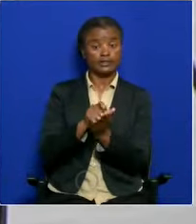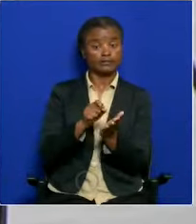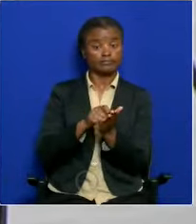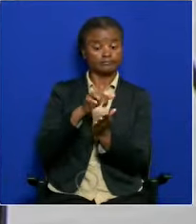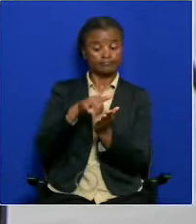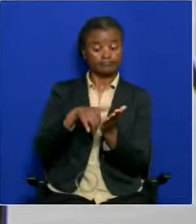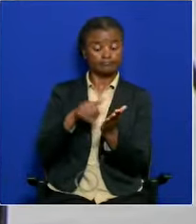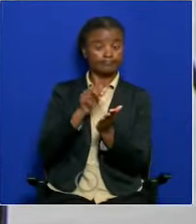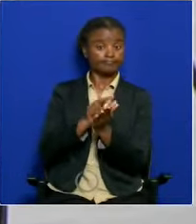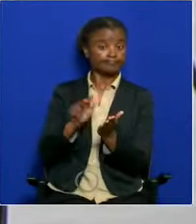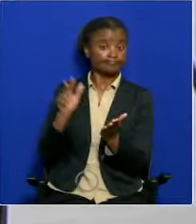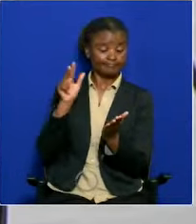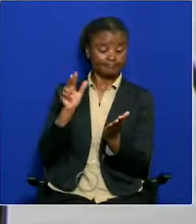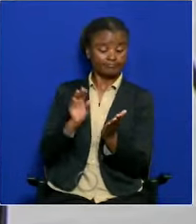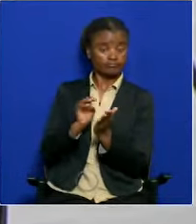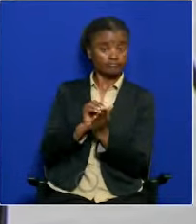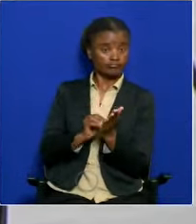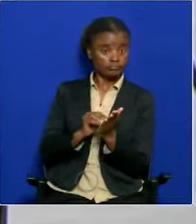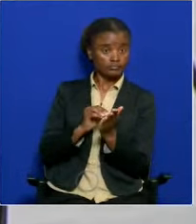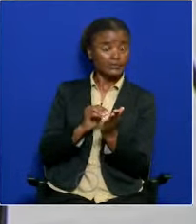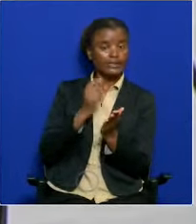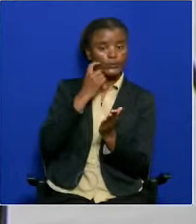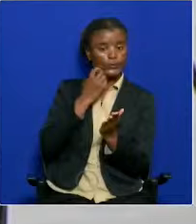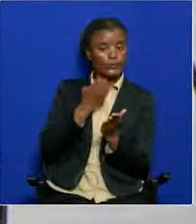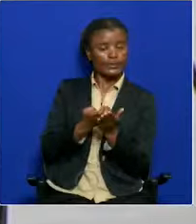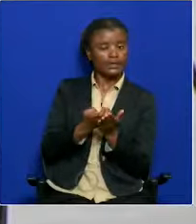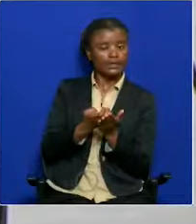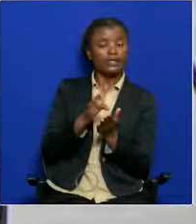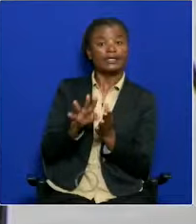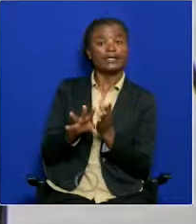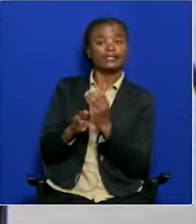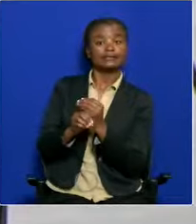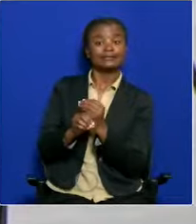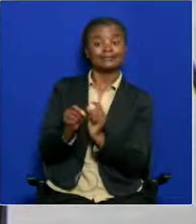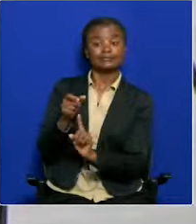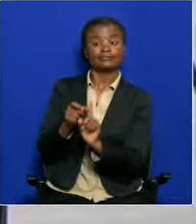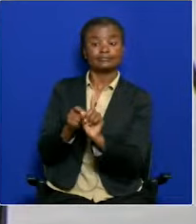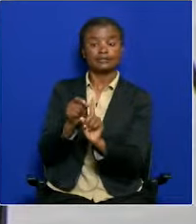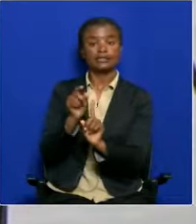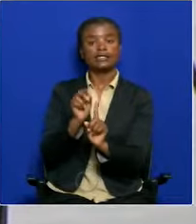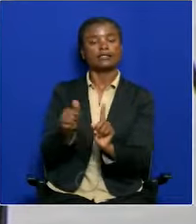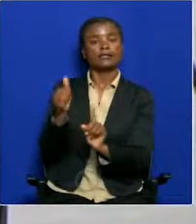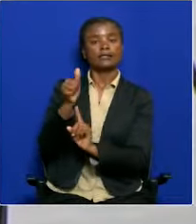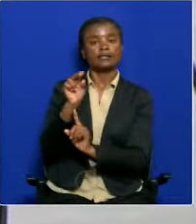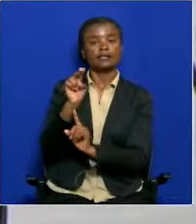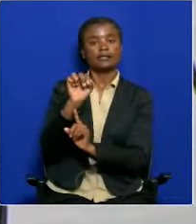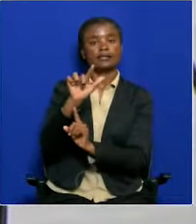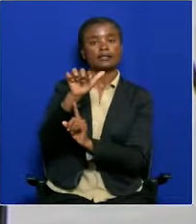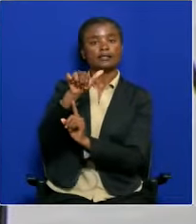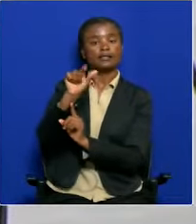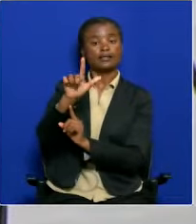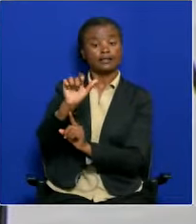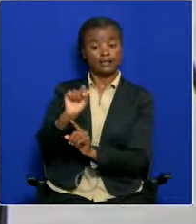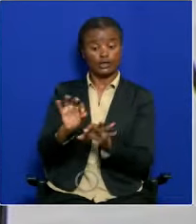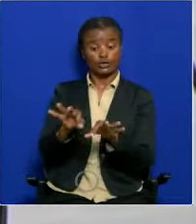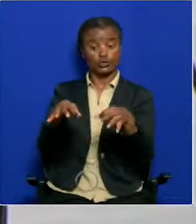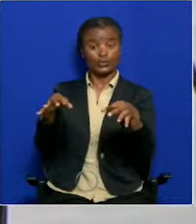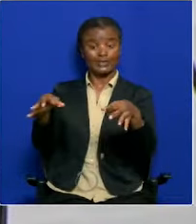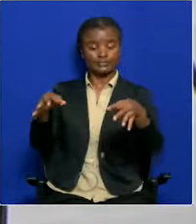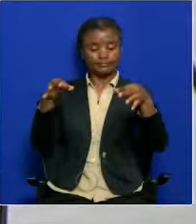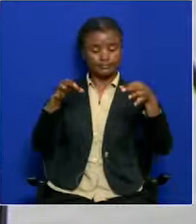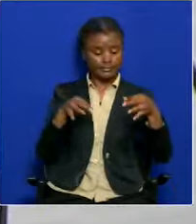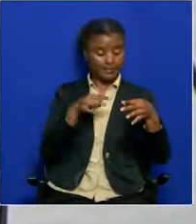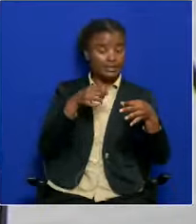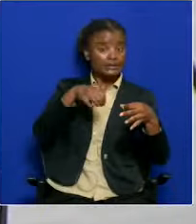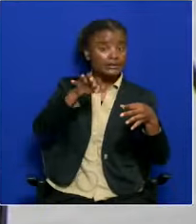personally handed to me an unsigned document which he explained had been given to him as